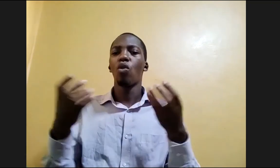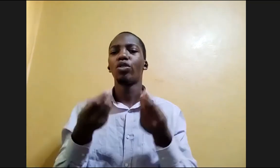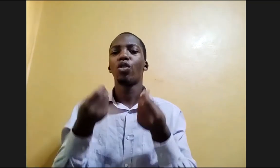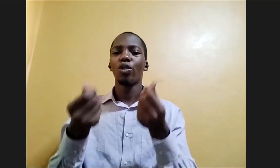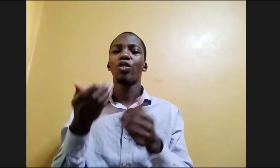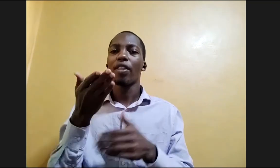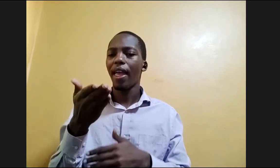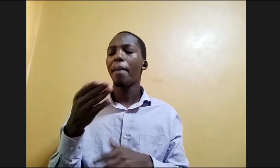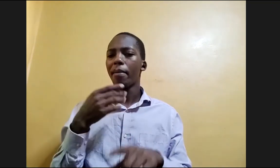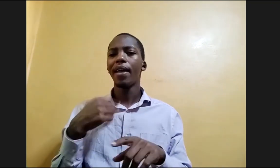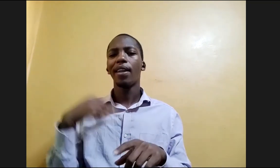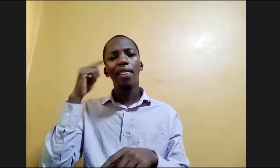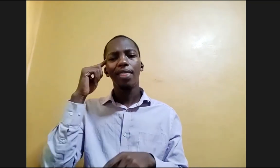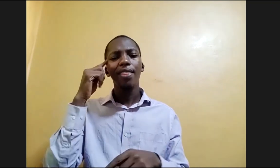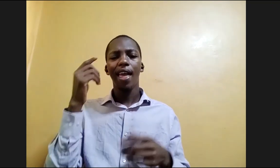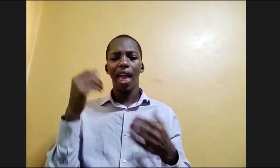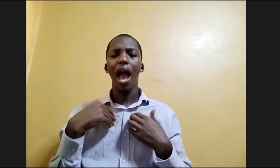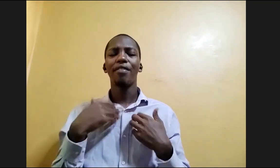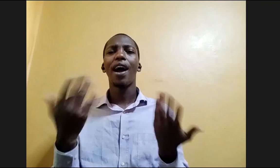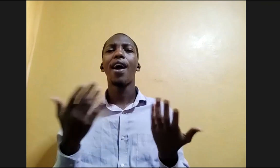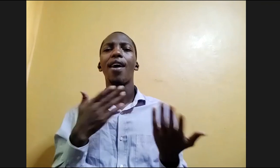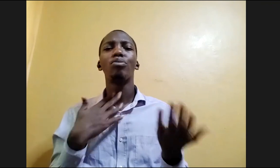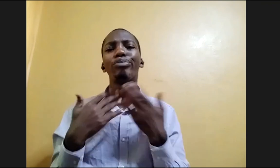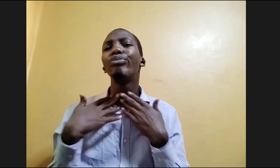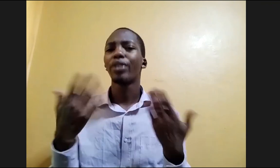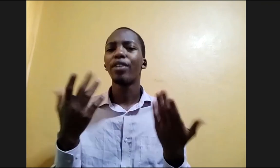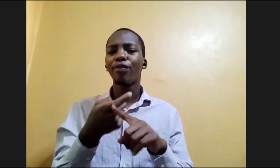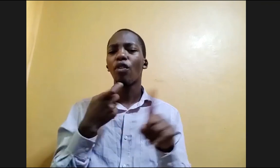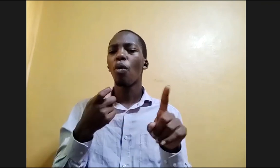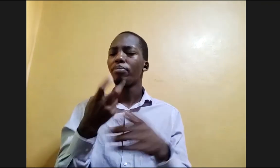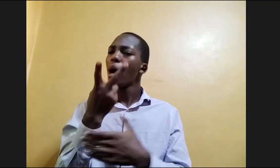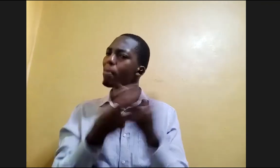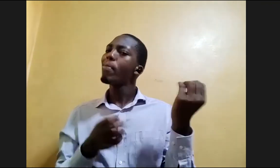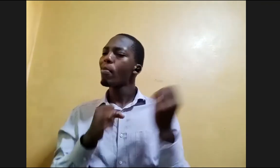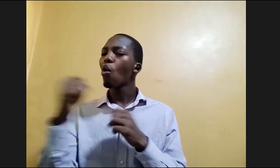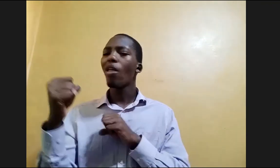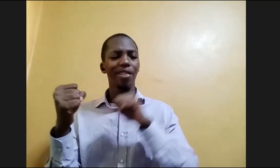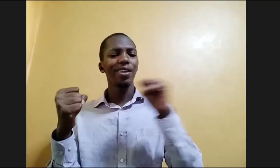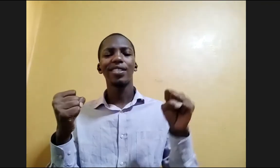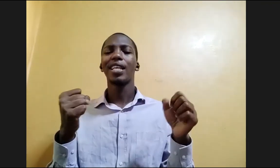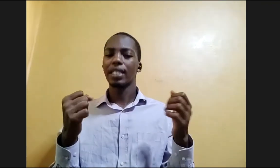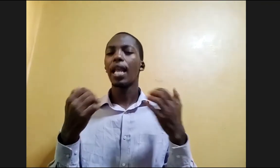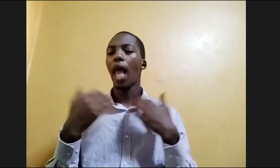both sides to find a solution, and we need to set up a dossier with